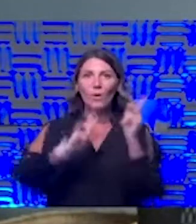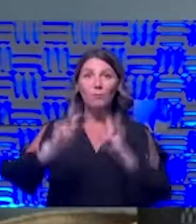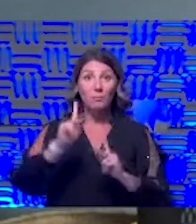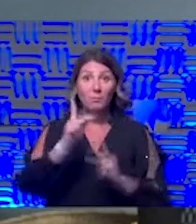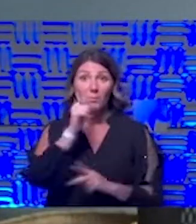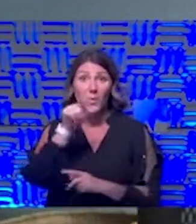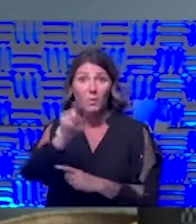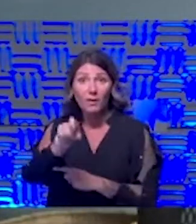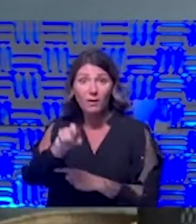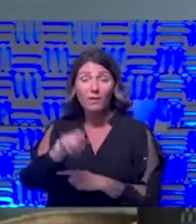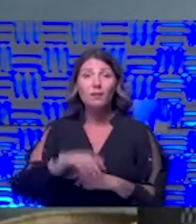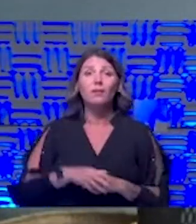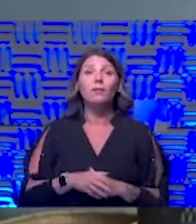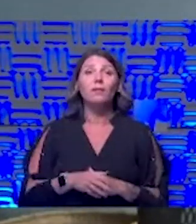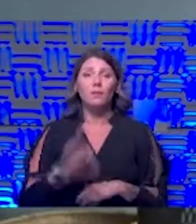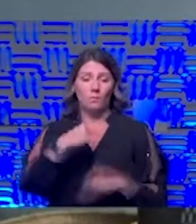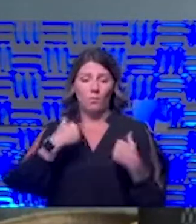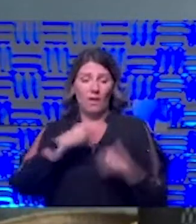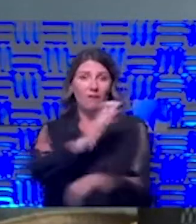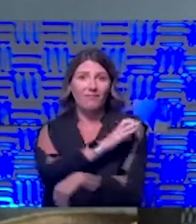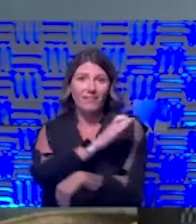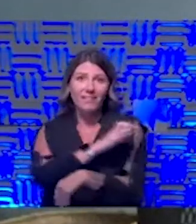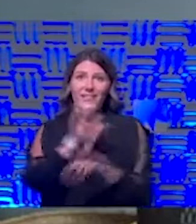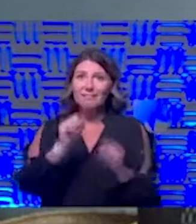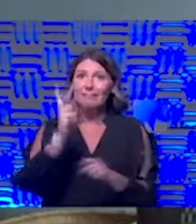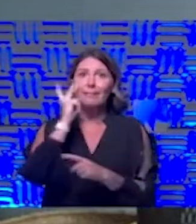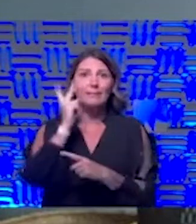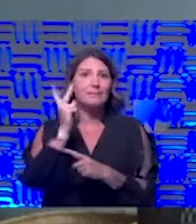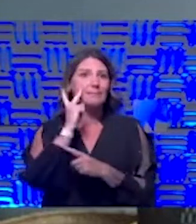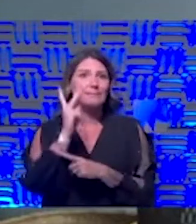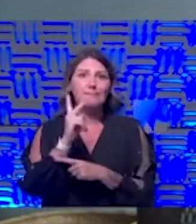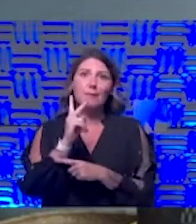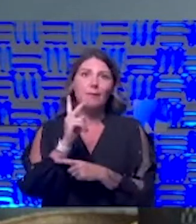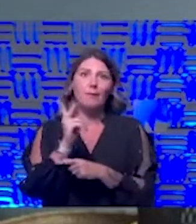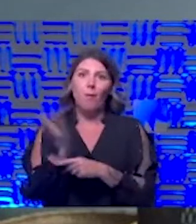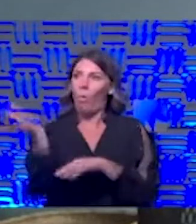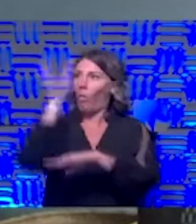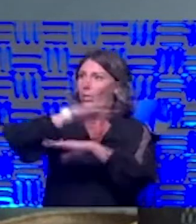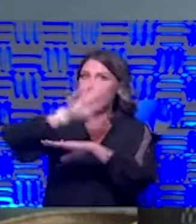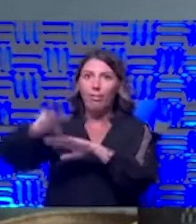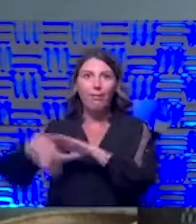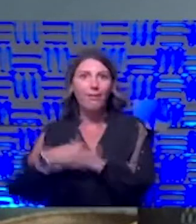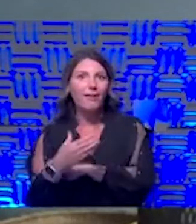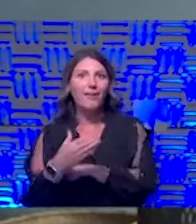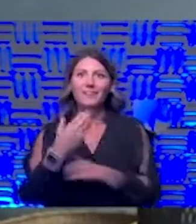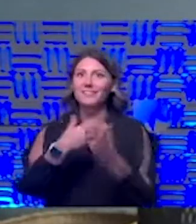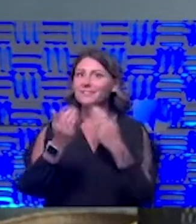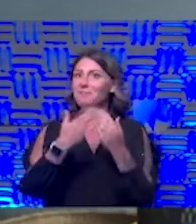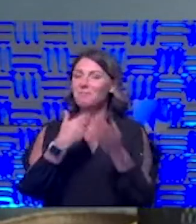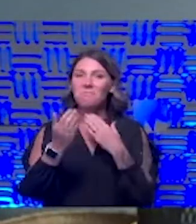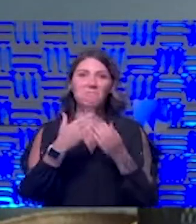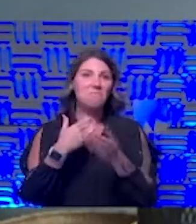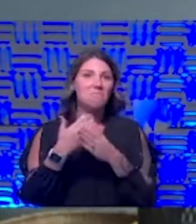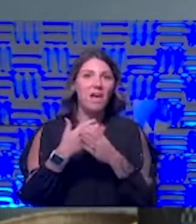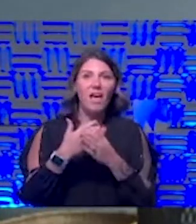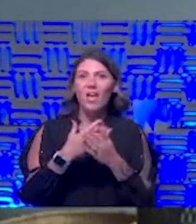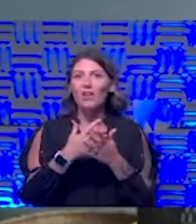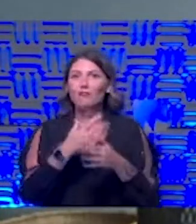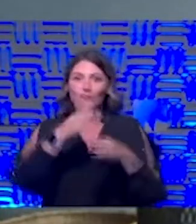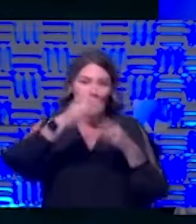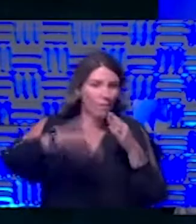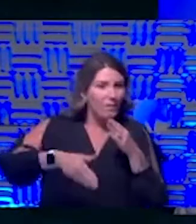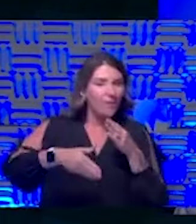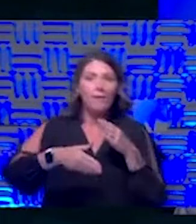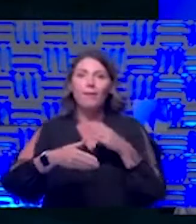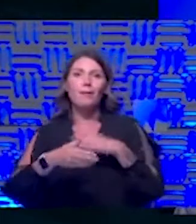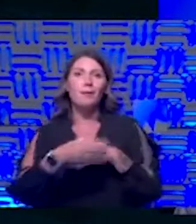And we've got clinicians that can see people at all hours of the day, all days of the week. And it's been really a wonderful thing to be a